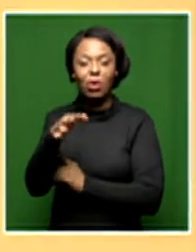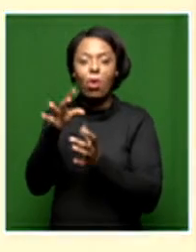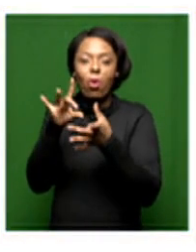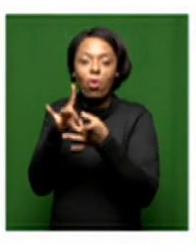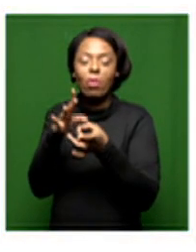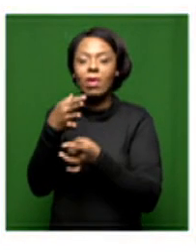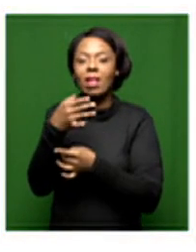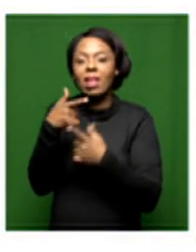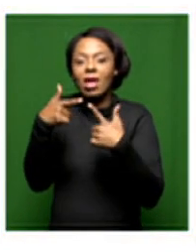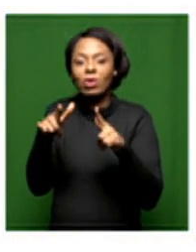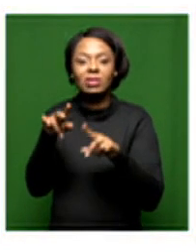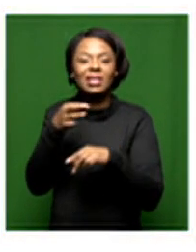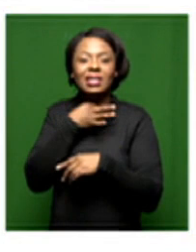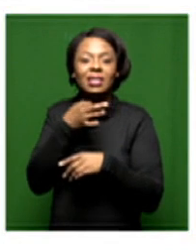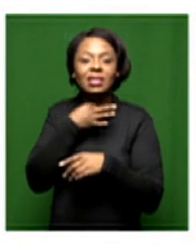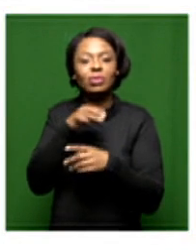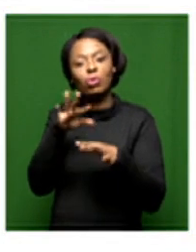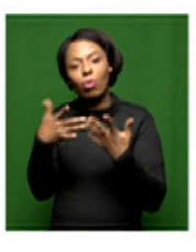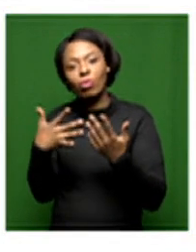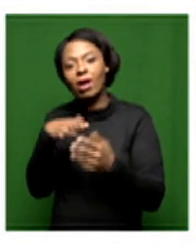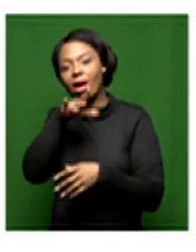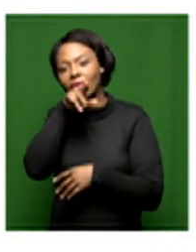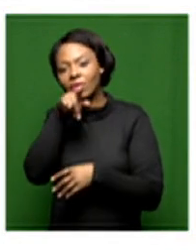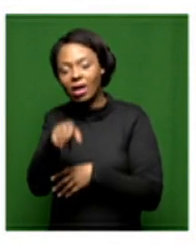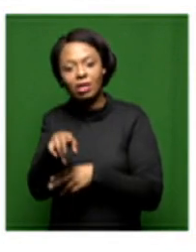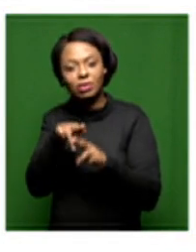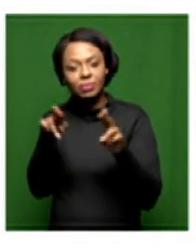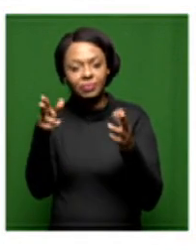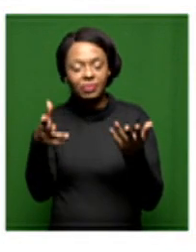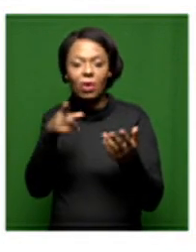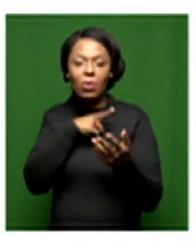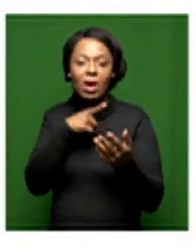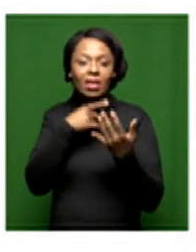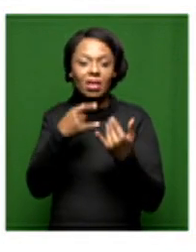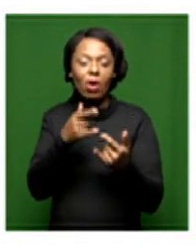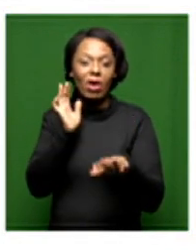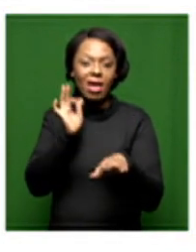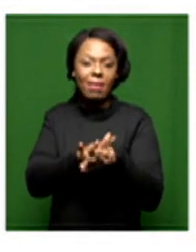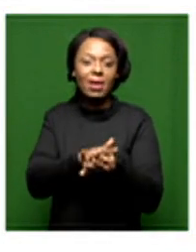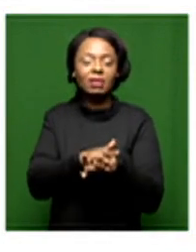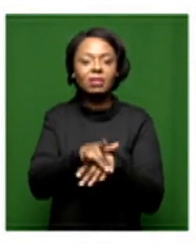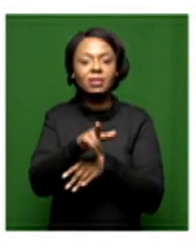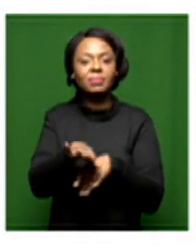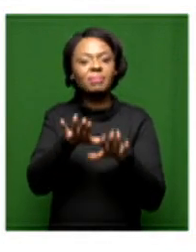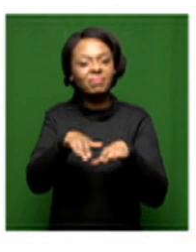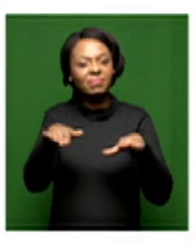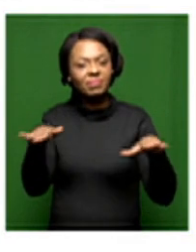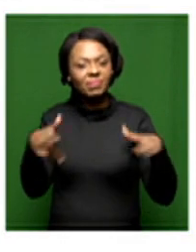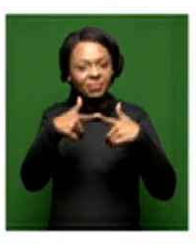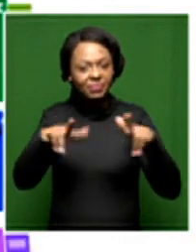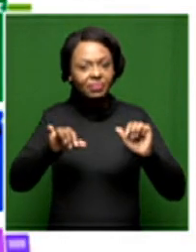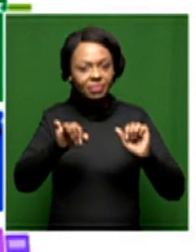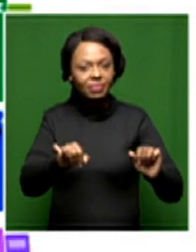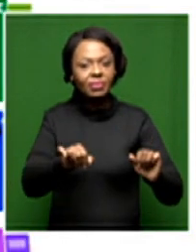language is not English nor Afrikaans. This is impacting children's literacy, with 8 out of 10 South African grade